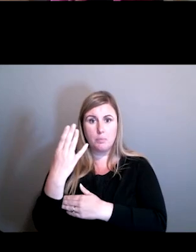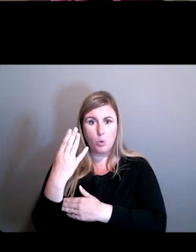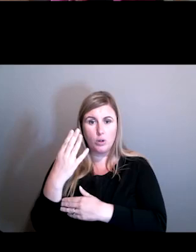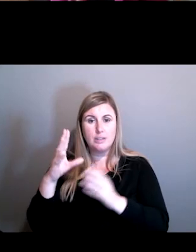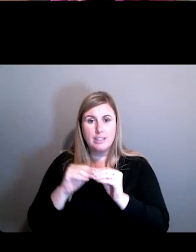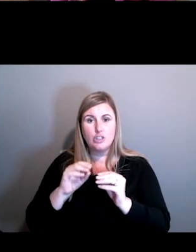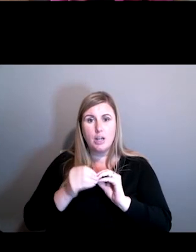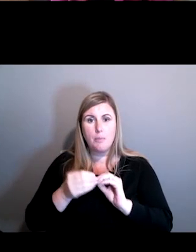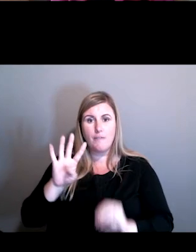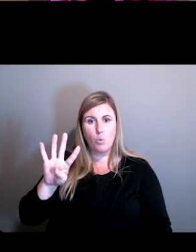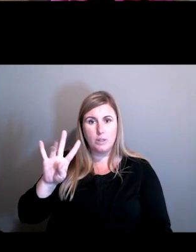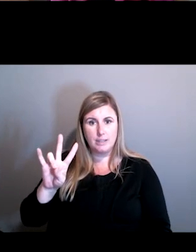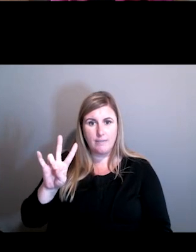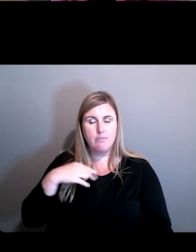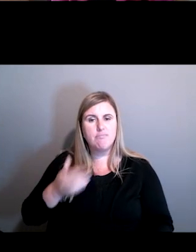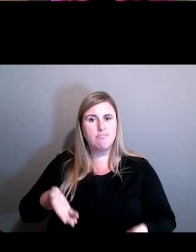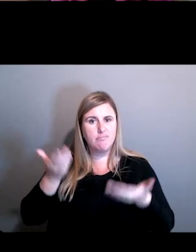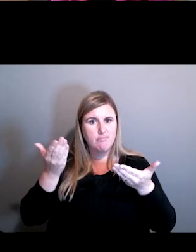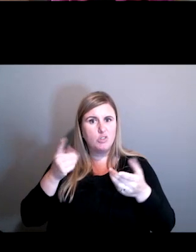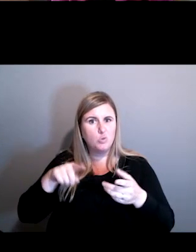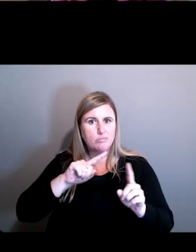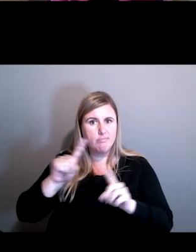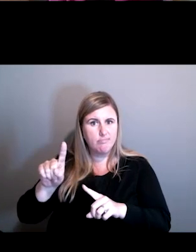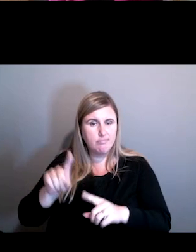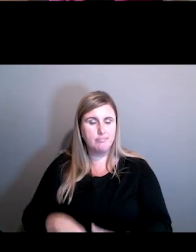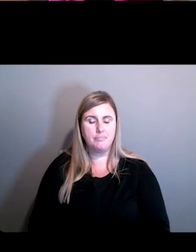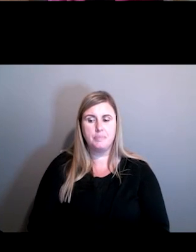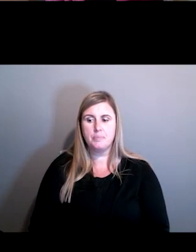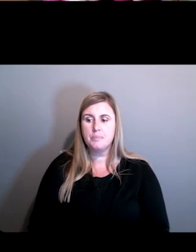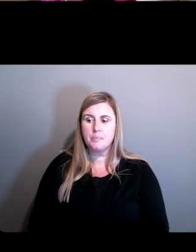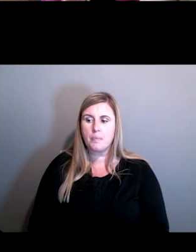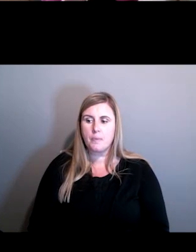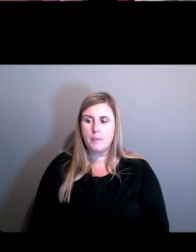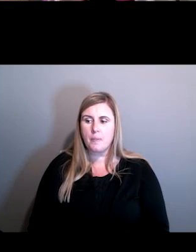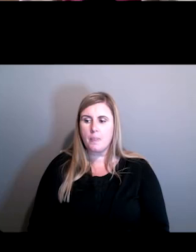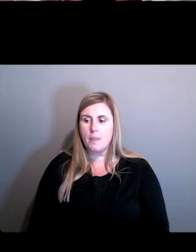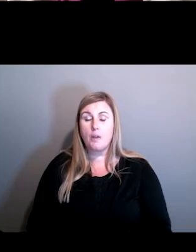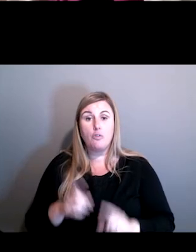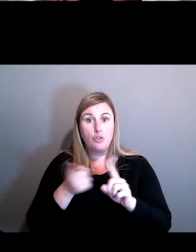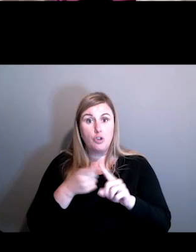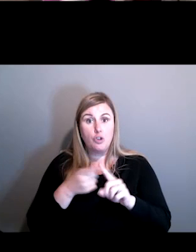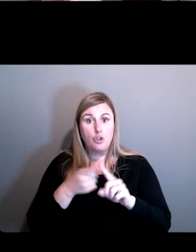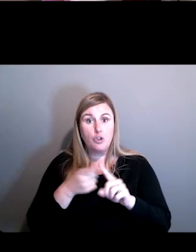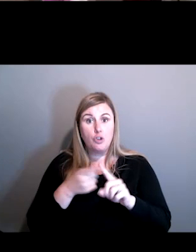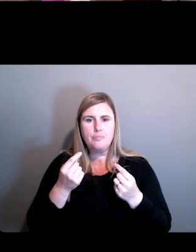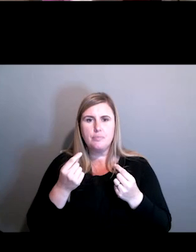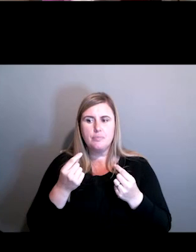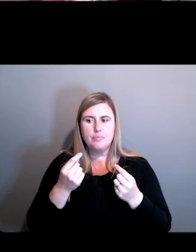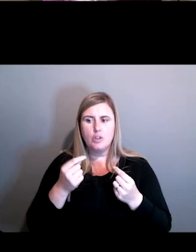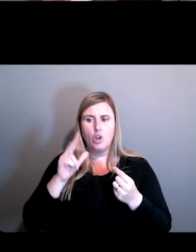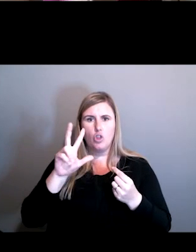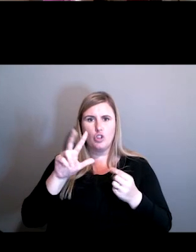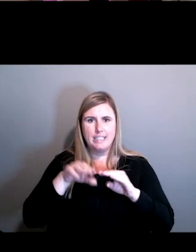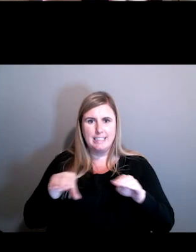session 47, and I highly recommend you check it out. So first things first, you're going to want to start with getting a 3-tiered